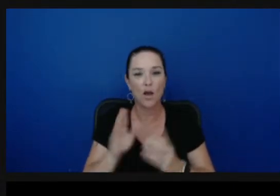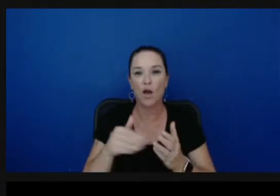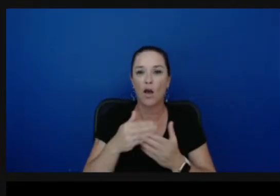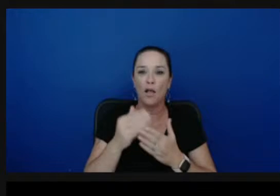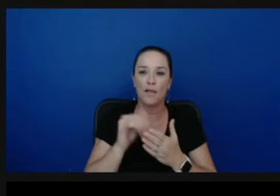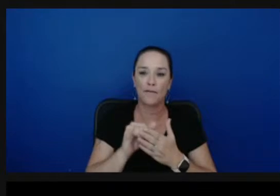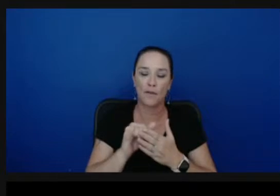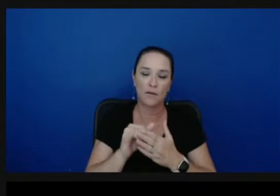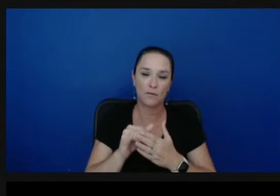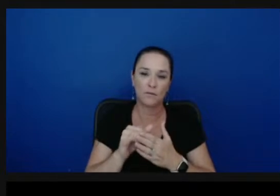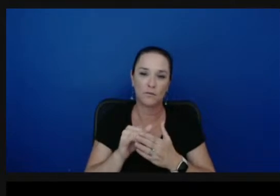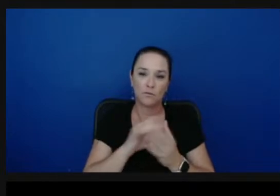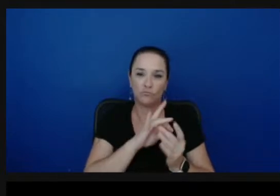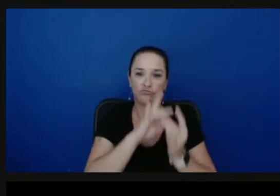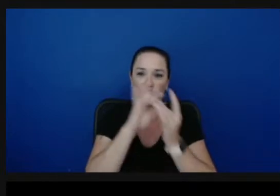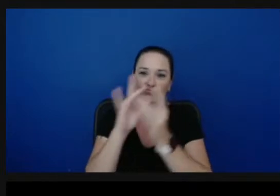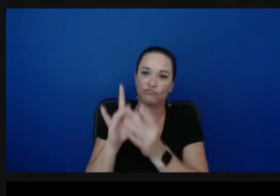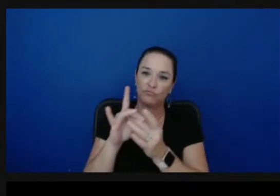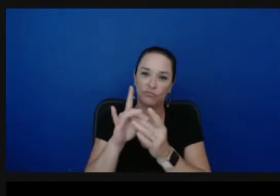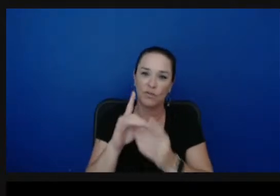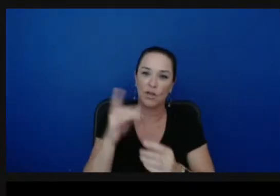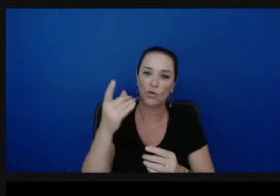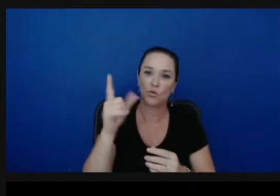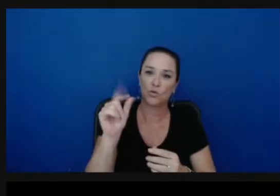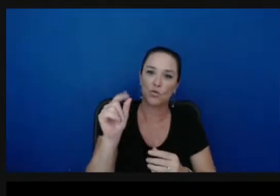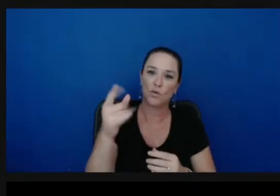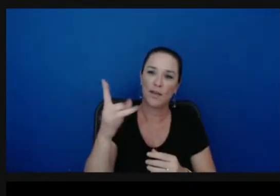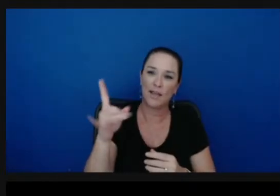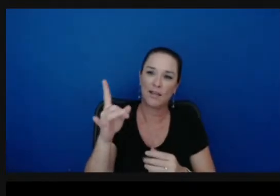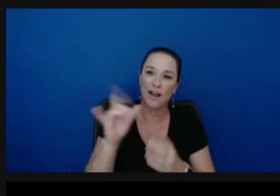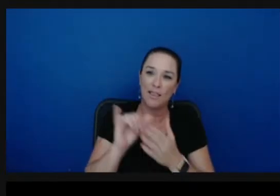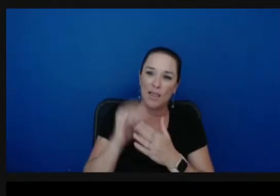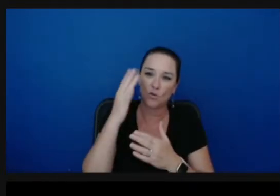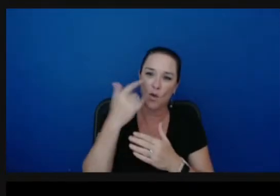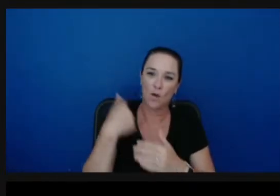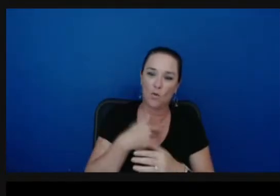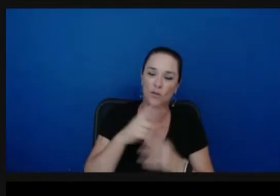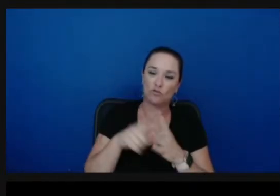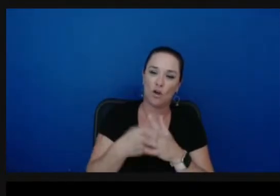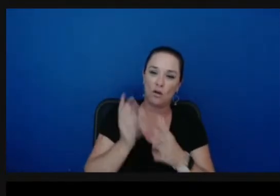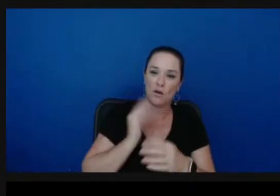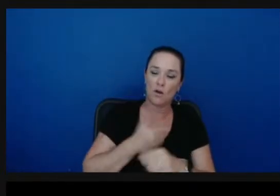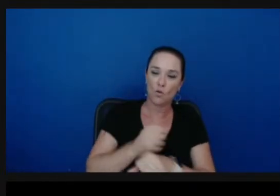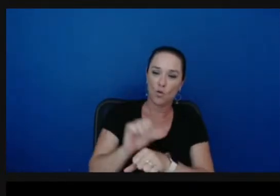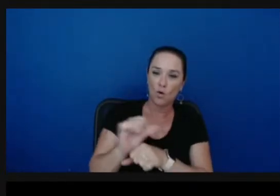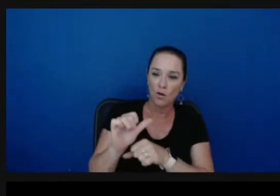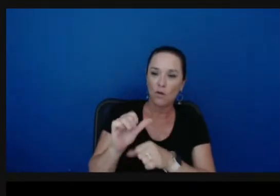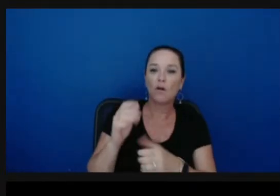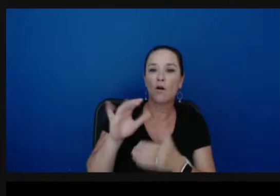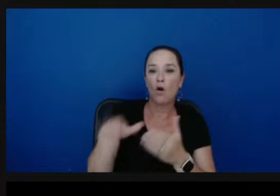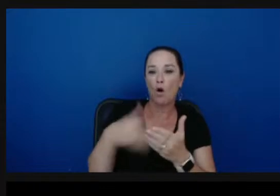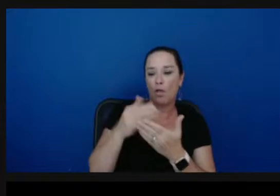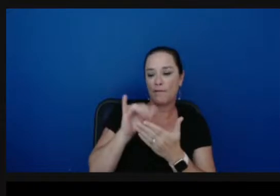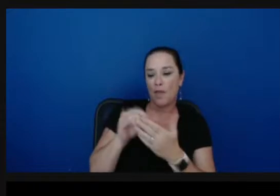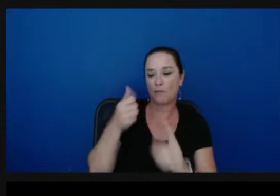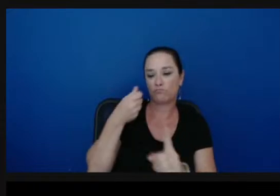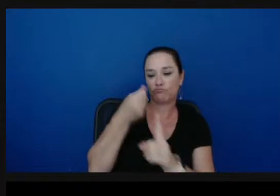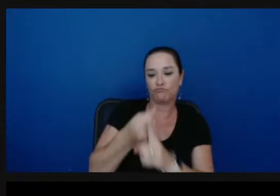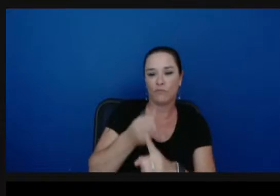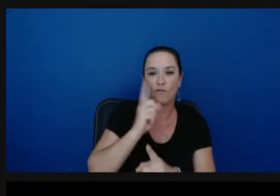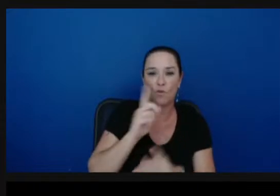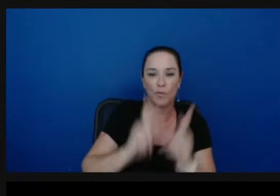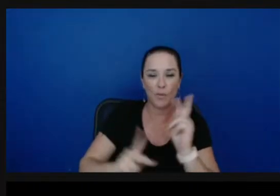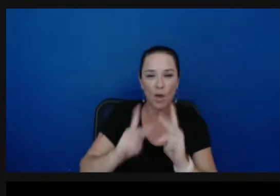around 2018, which is the reason that we started our work, right? Because of the massive impact of people. By this point, I want to say at